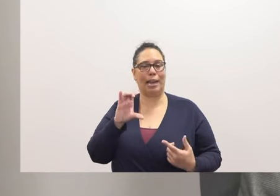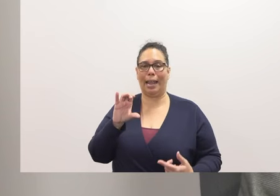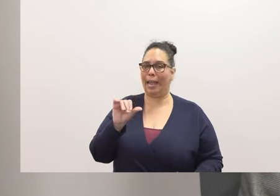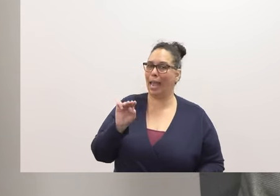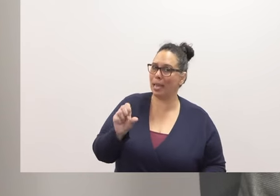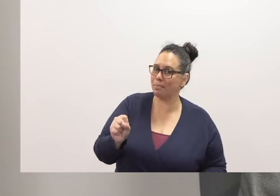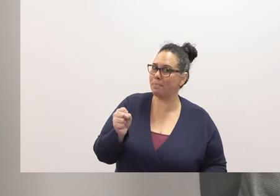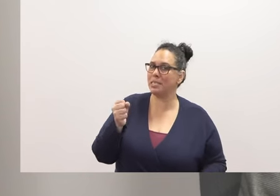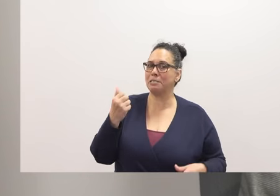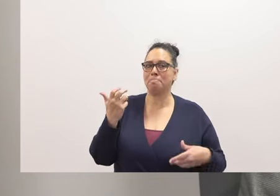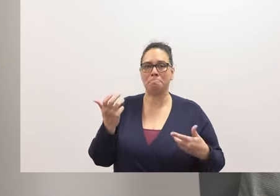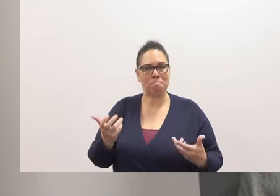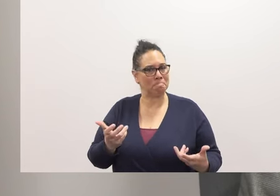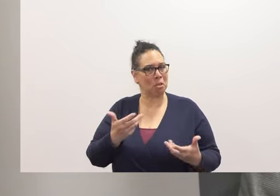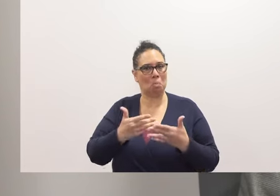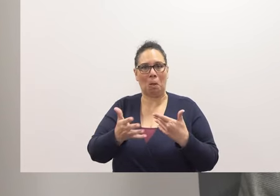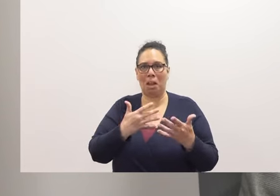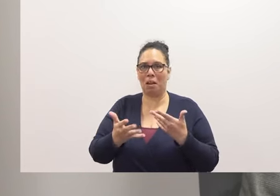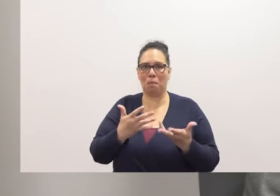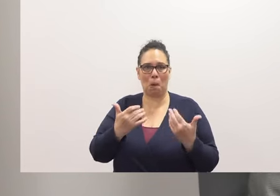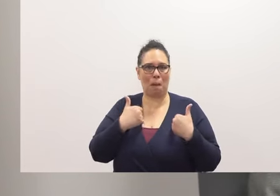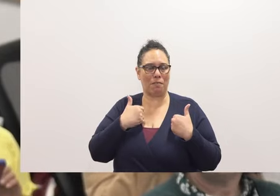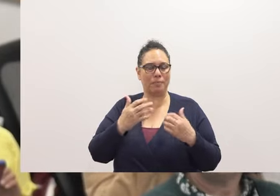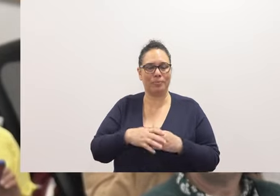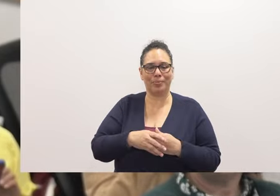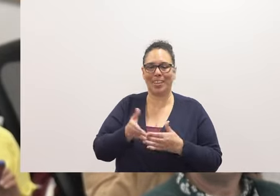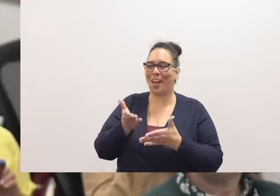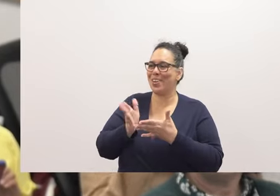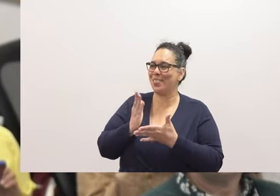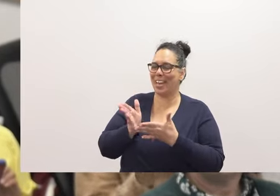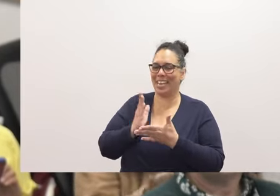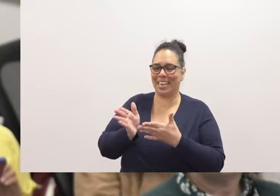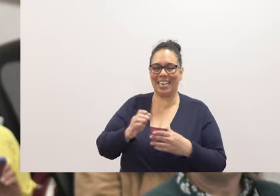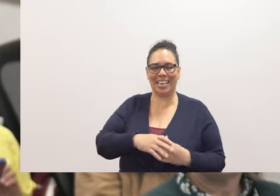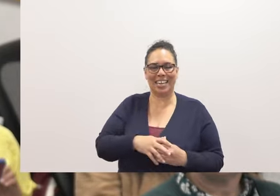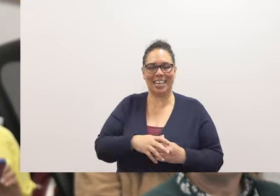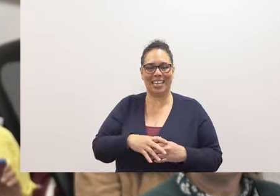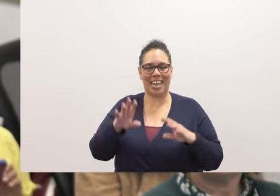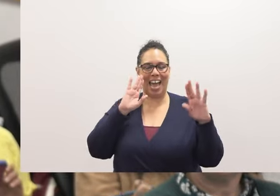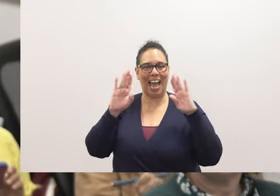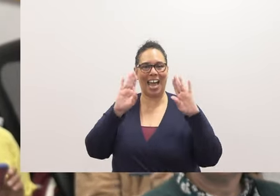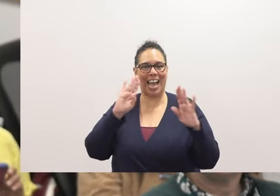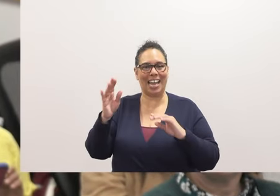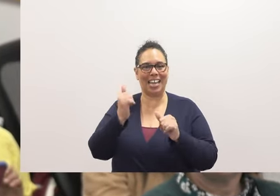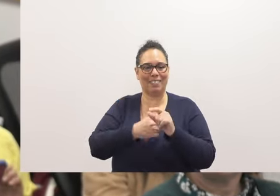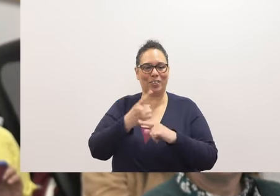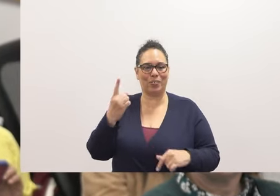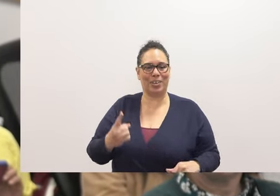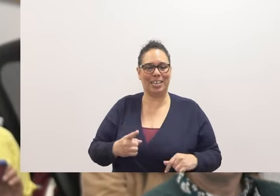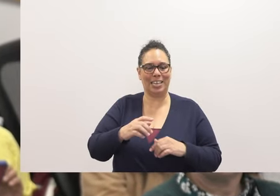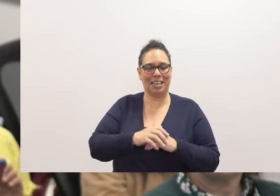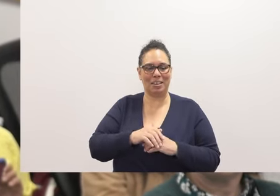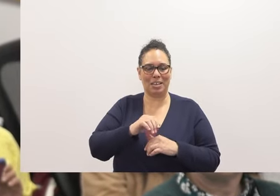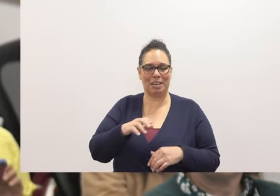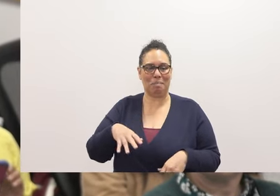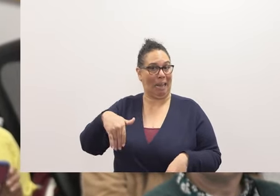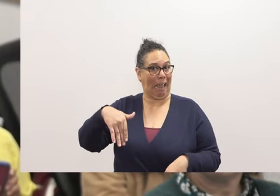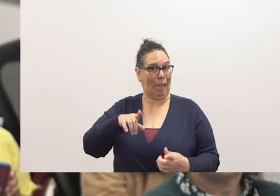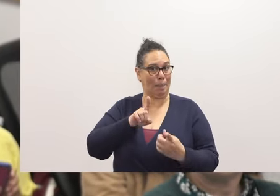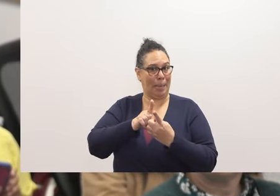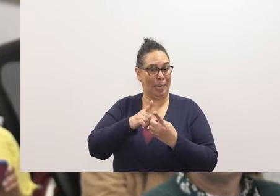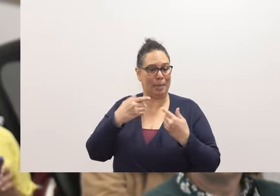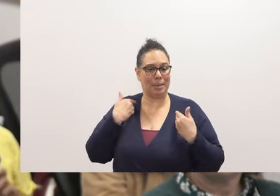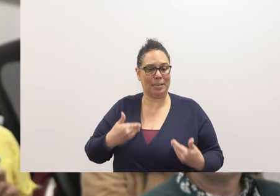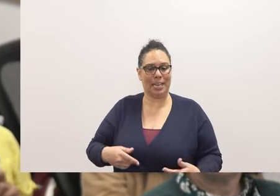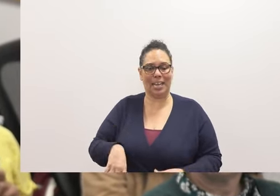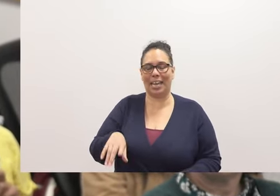and whatever else you have for us. I'm ready. All right. Hi, everyone. If you have not met me, my name is Kyla